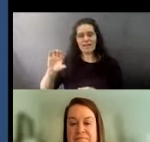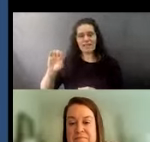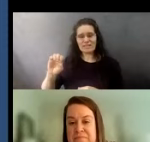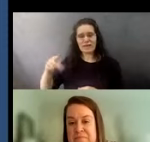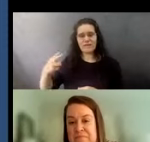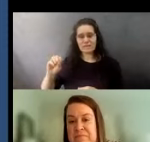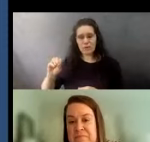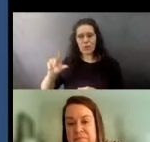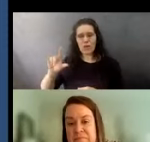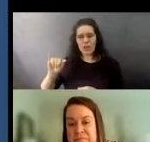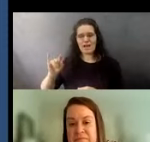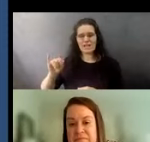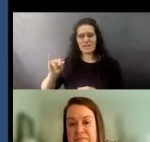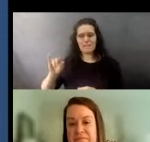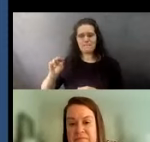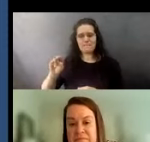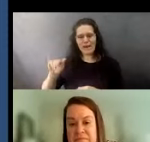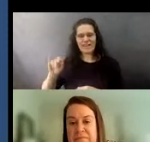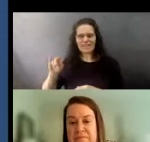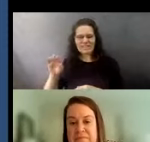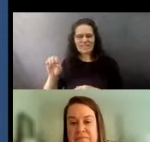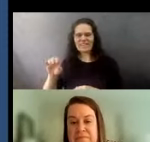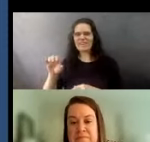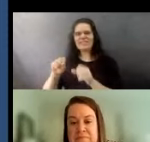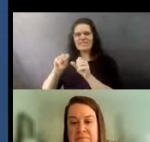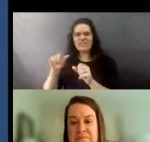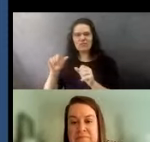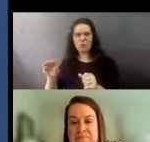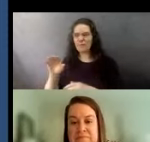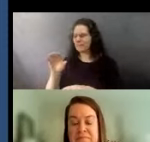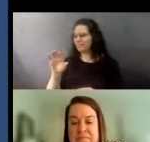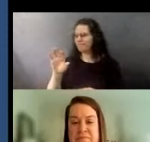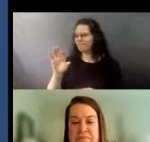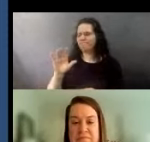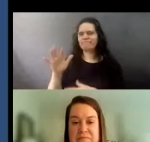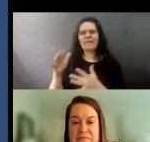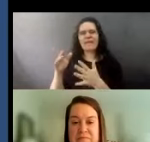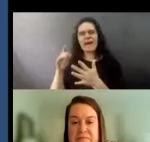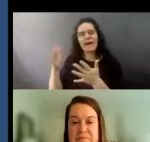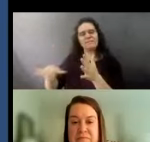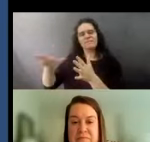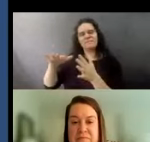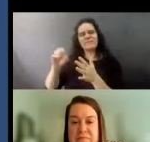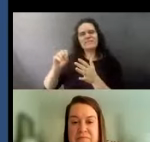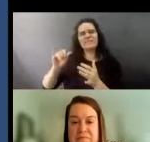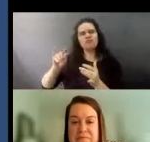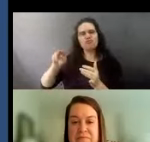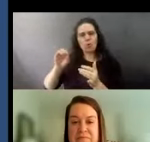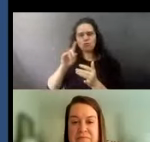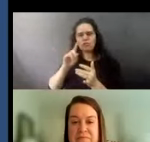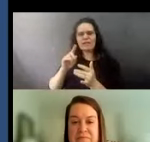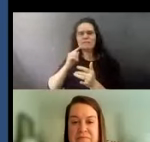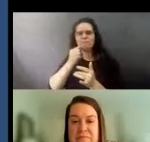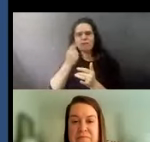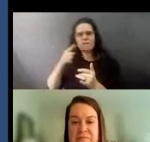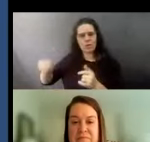of concurrence of the advocacy community and CDC getting together to say, boy, this actually looks a